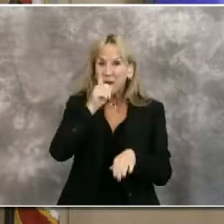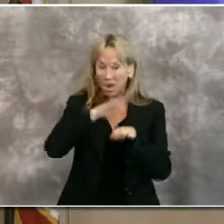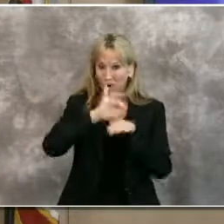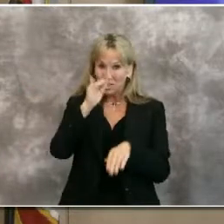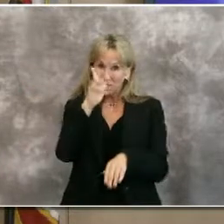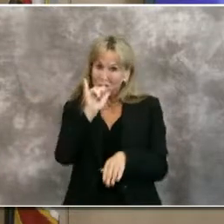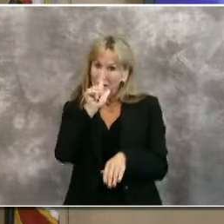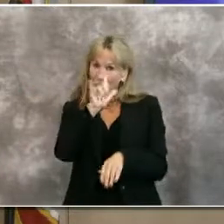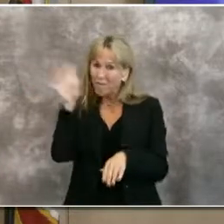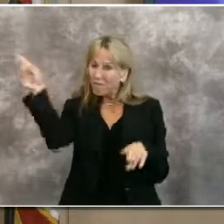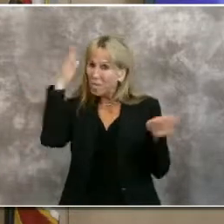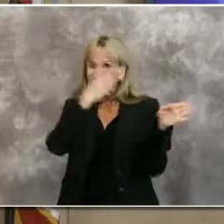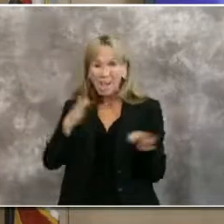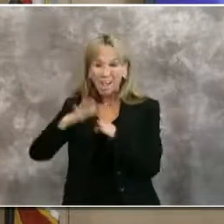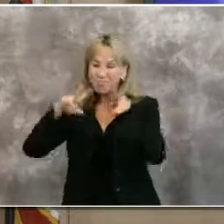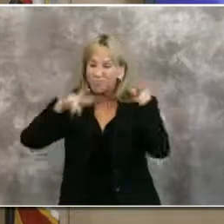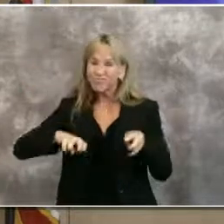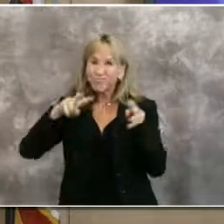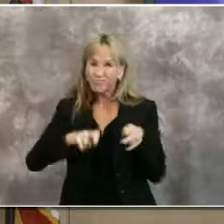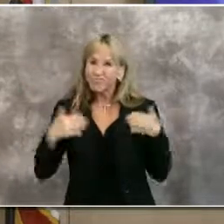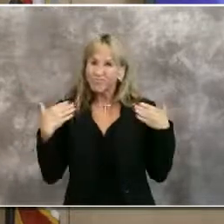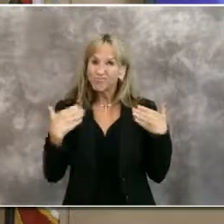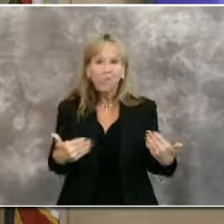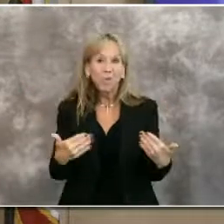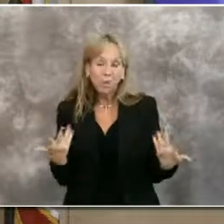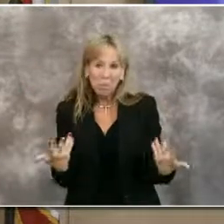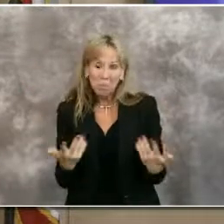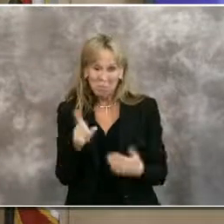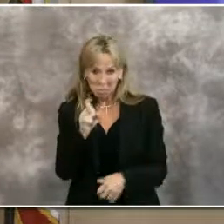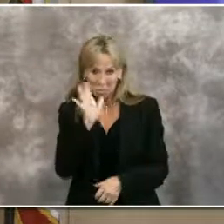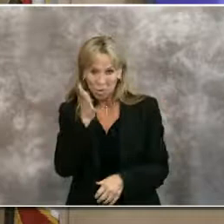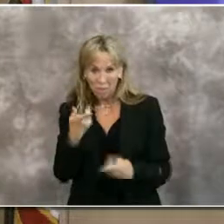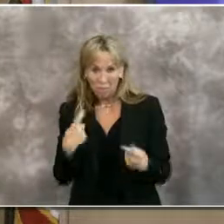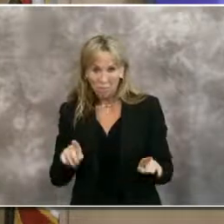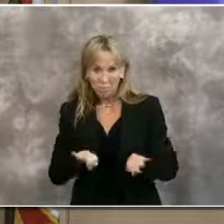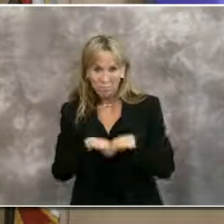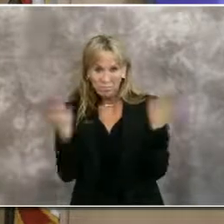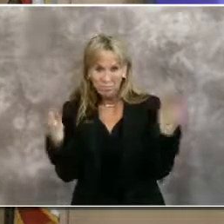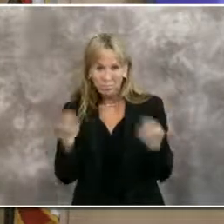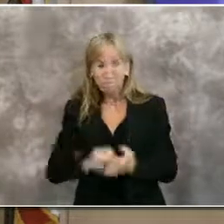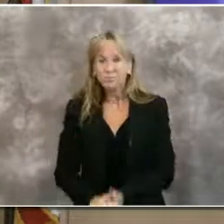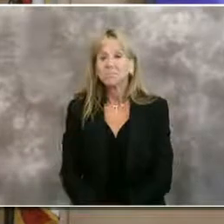plan? Okay. Dr. McDonald's going to respond.